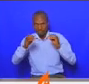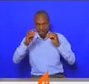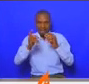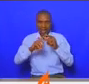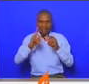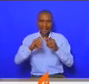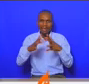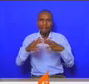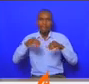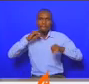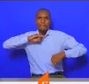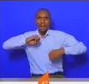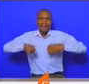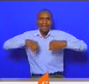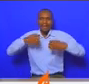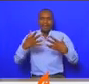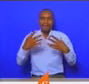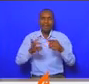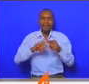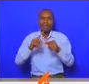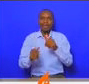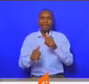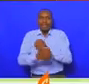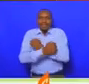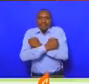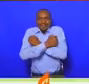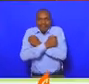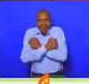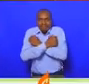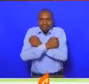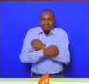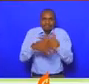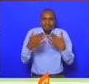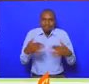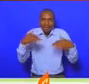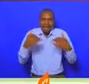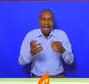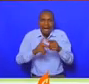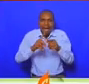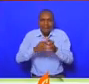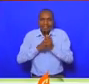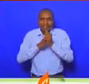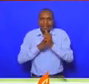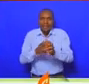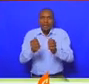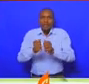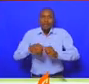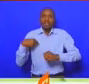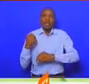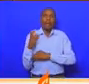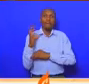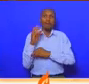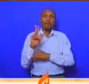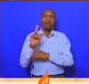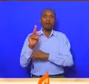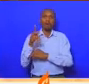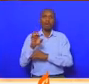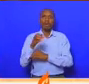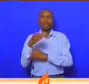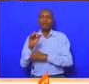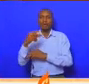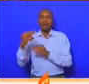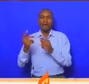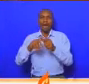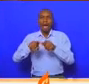equipments, these kids, they love playing. Umole video yonigo, orawano monyakiro goburo, sagiyoro kefa onduso, amoneka